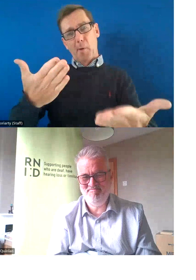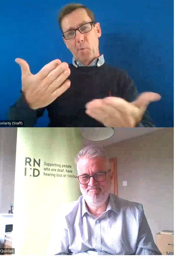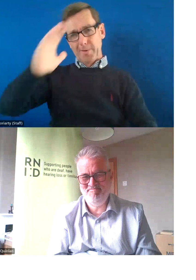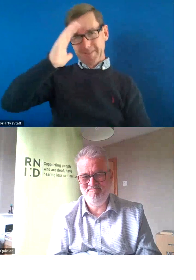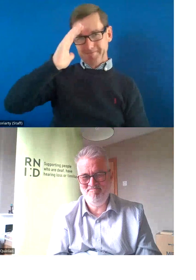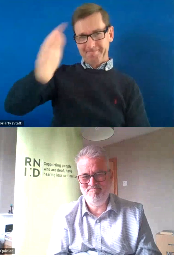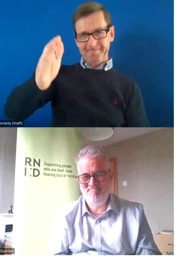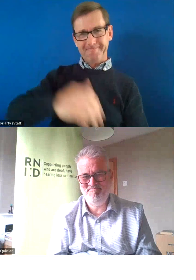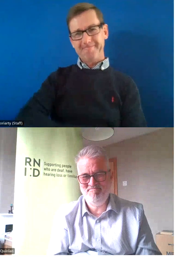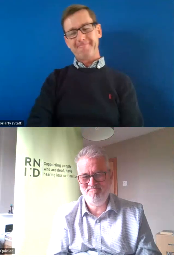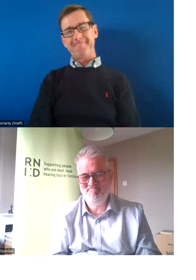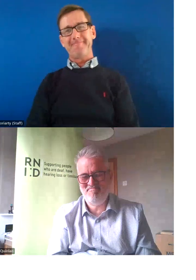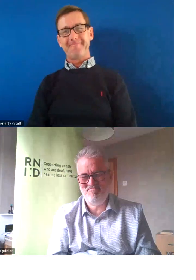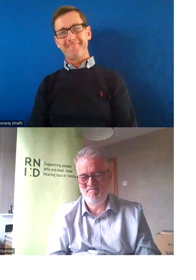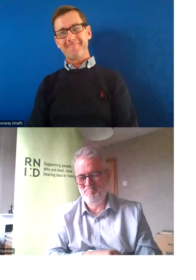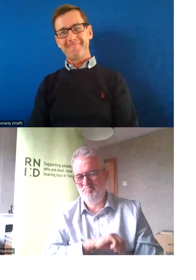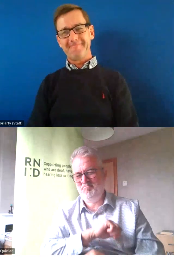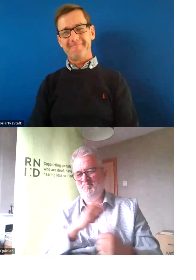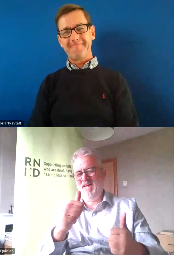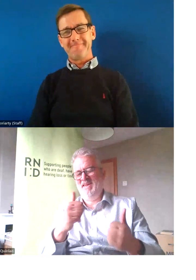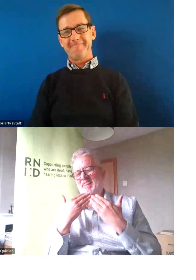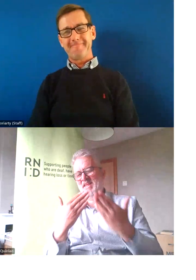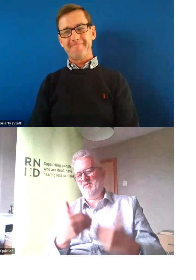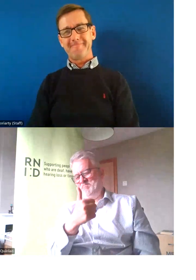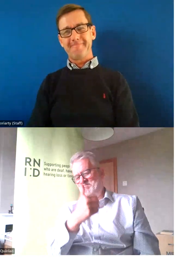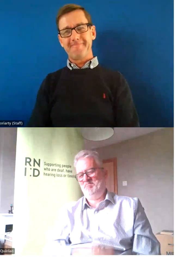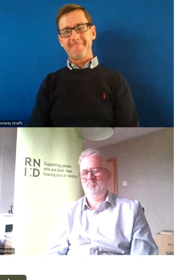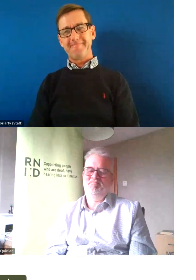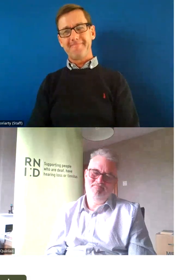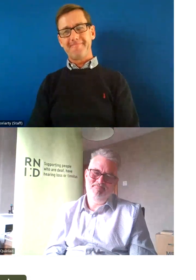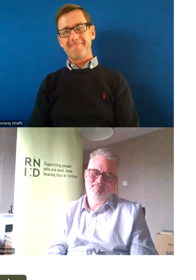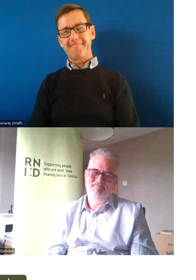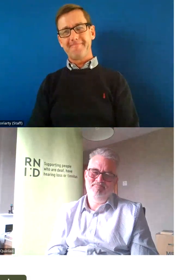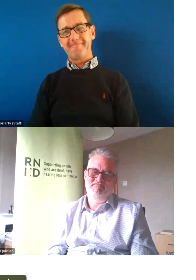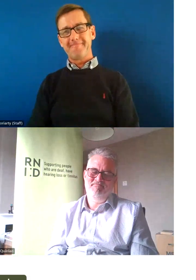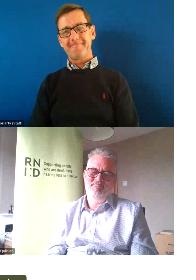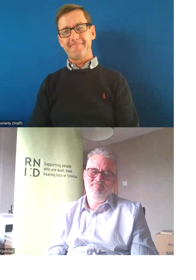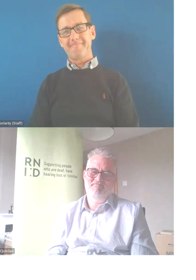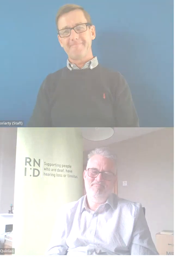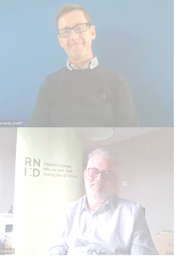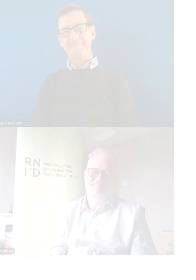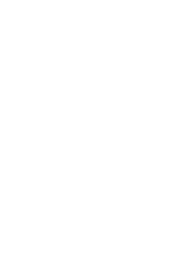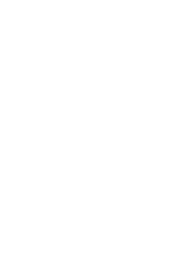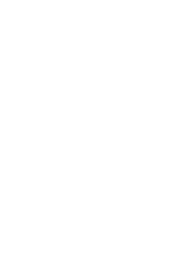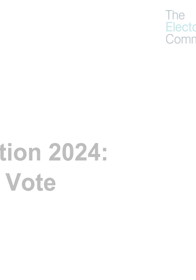Many thanks.